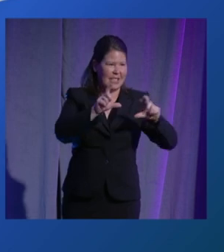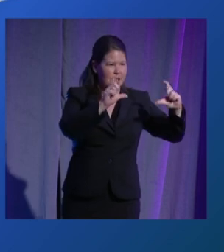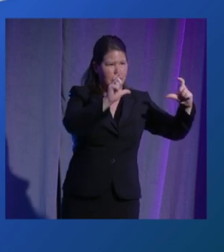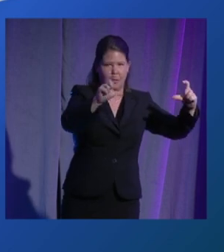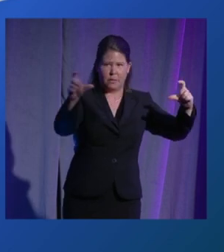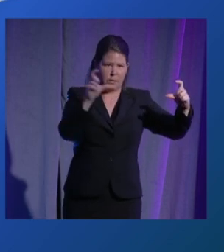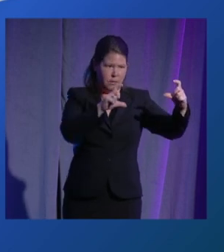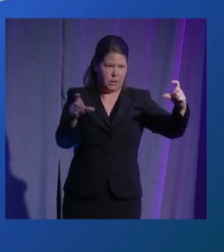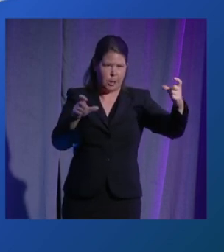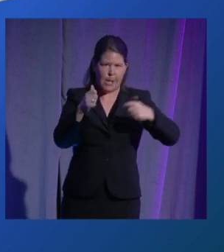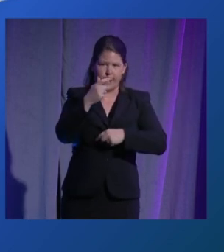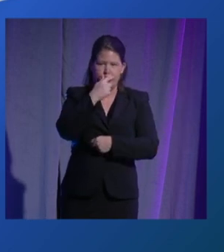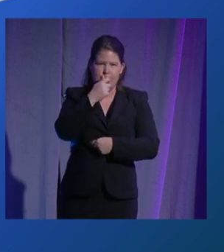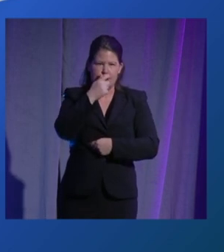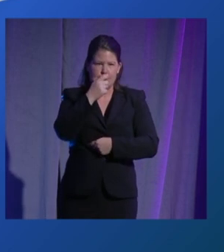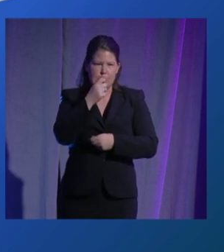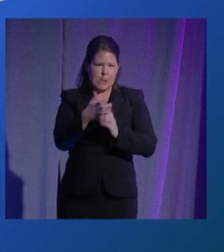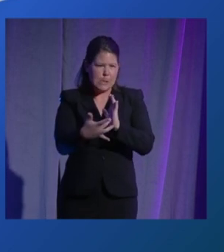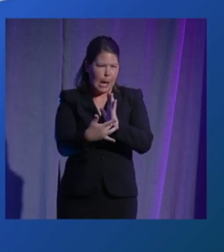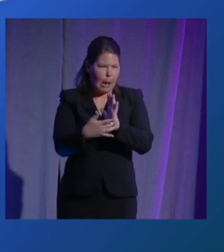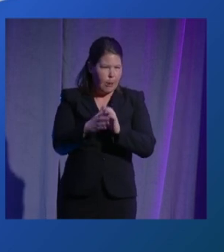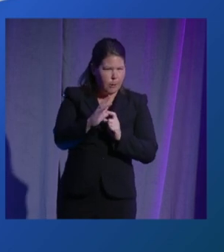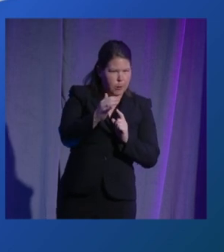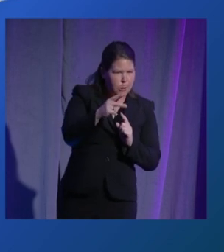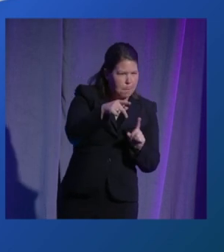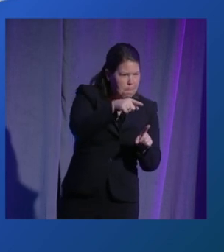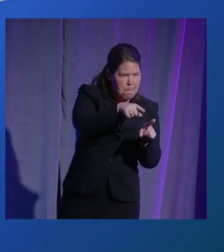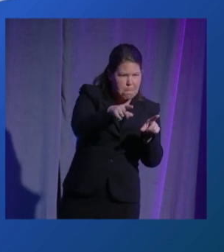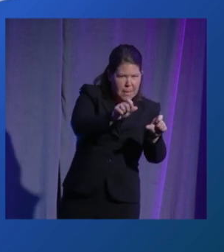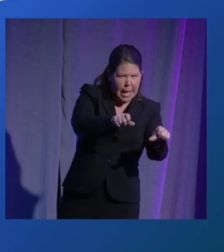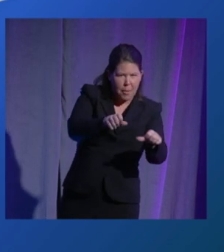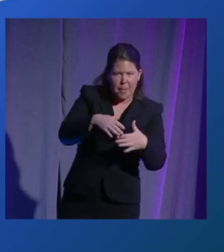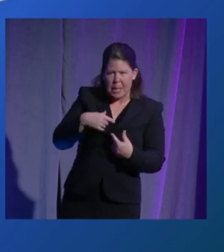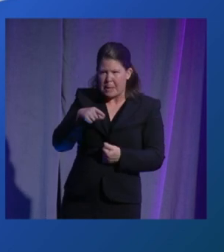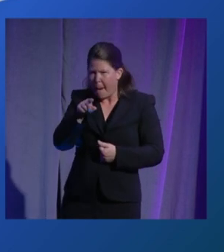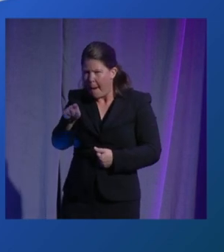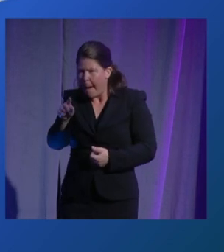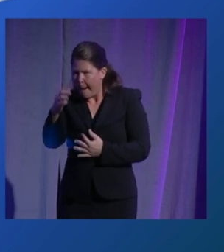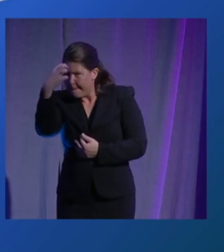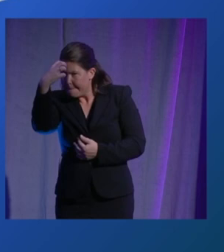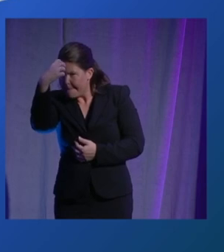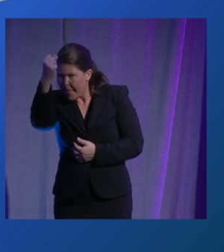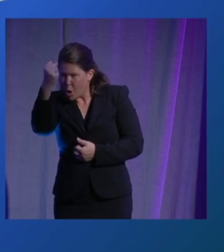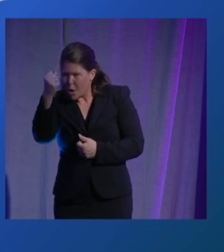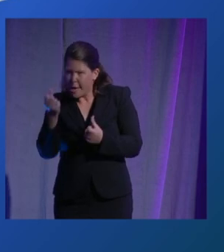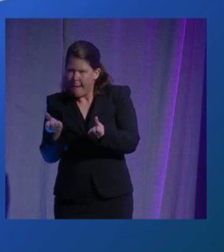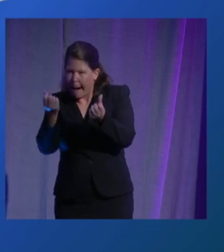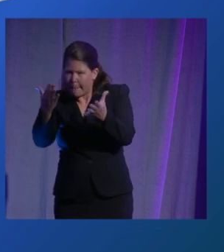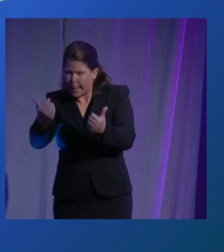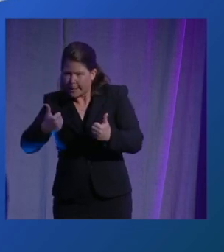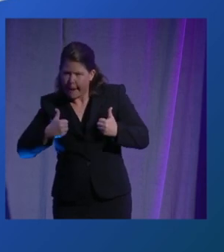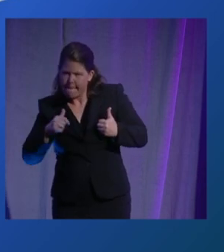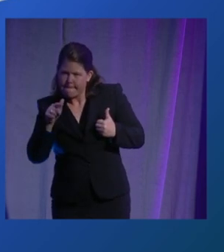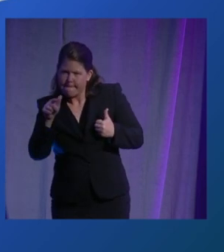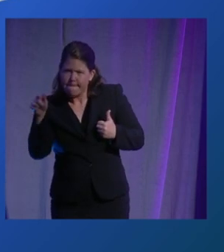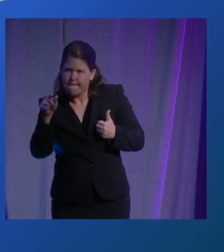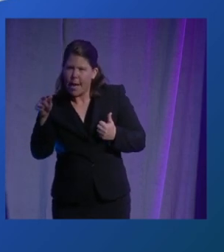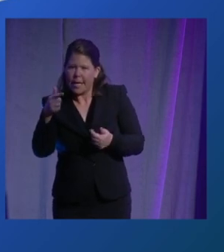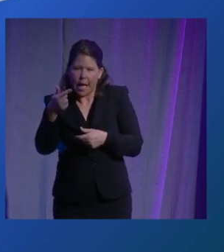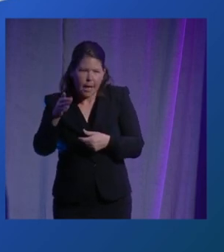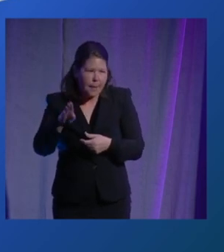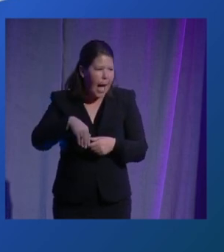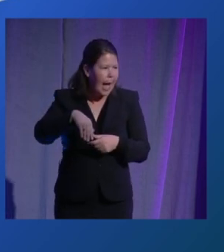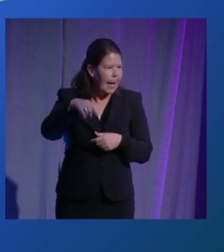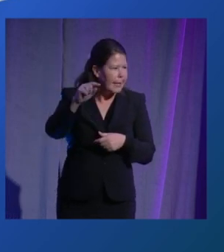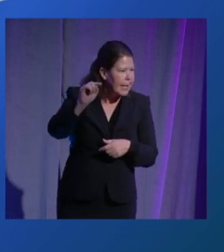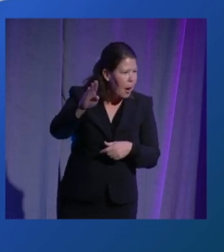of Technology what's the capability of the chip what's the memory you know all these components right now consumers don't have